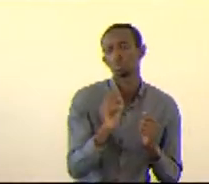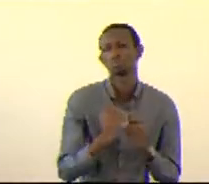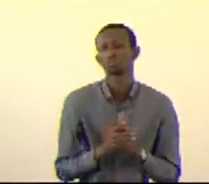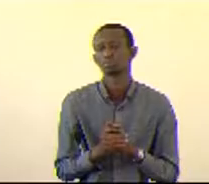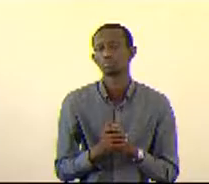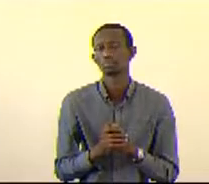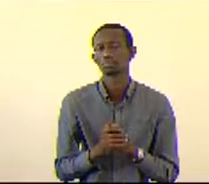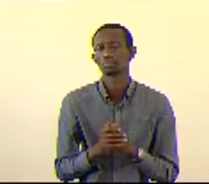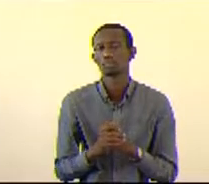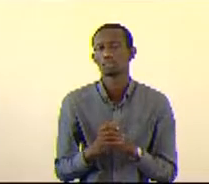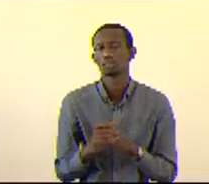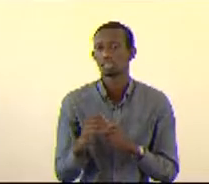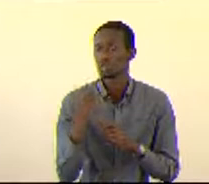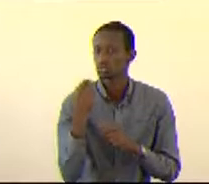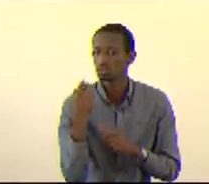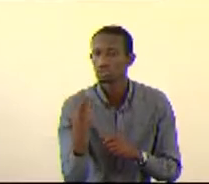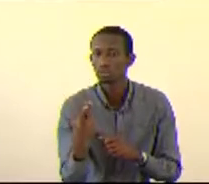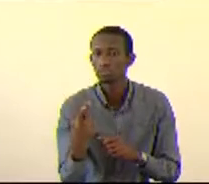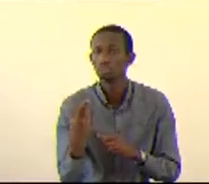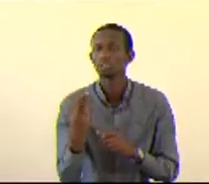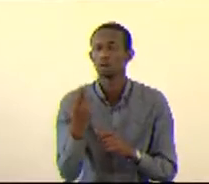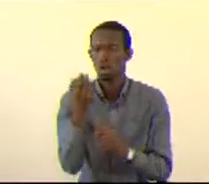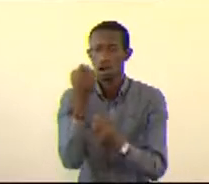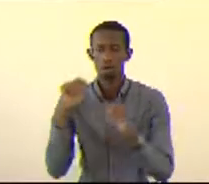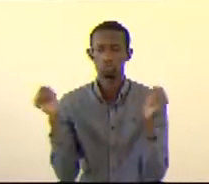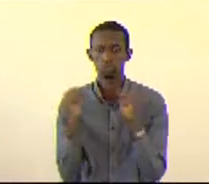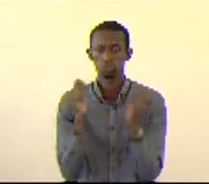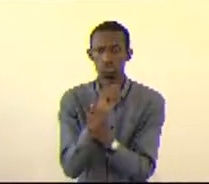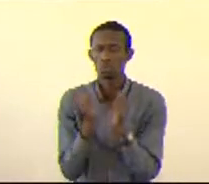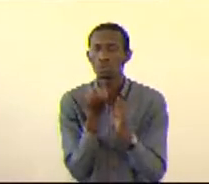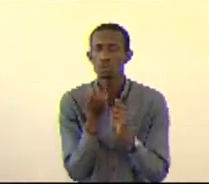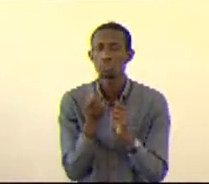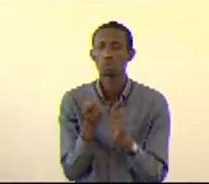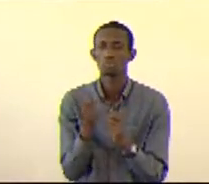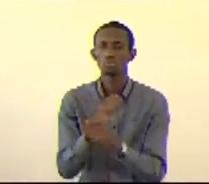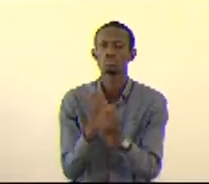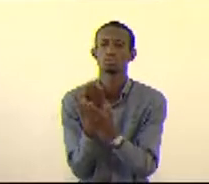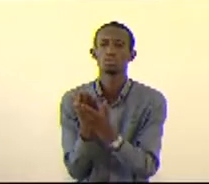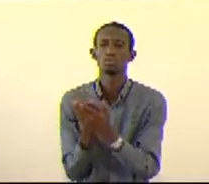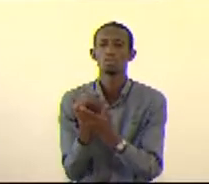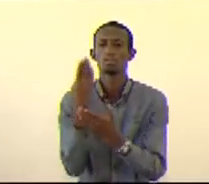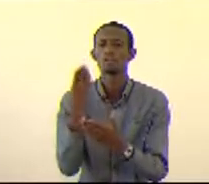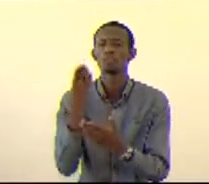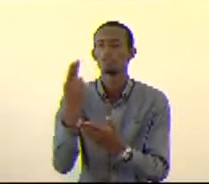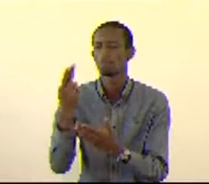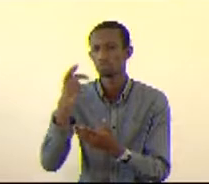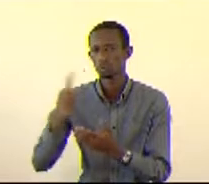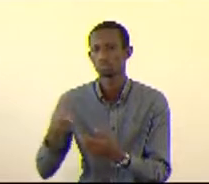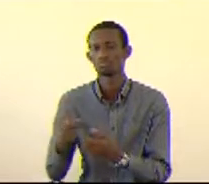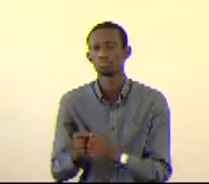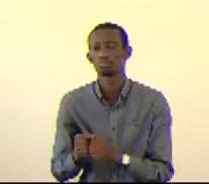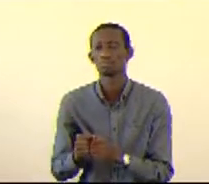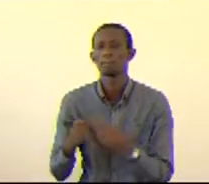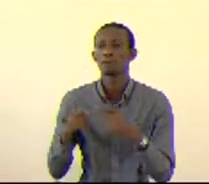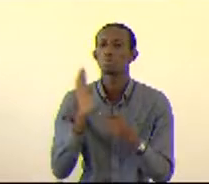degrees Celsius, this one, ice will require 42,000, and then water will require 48,000. So this